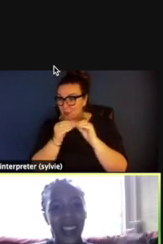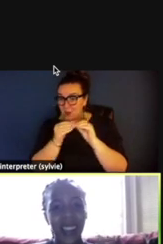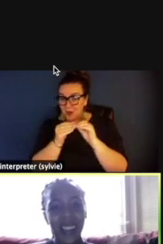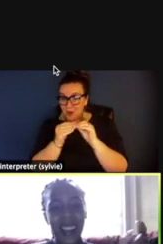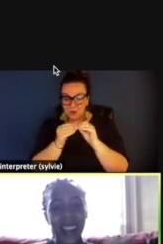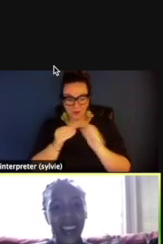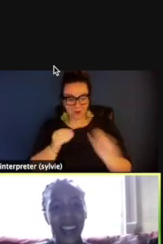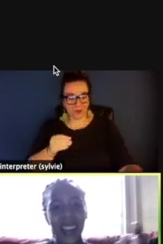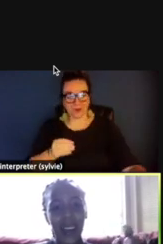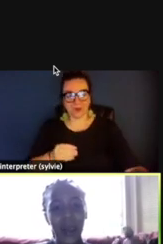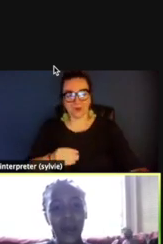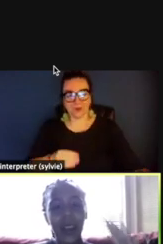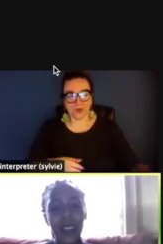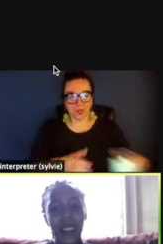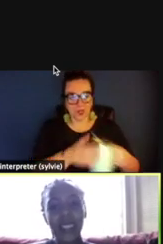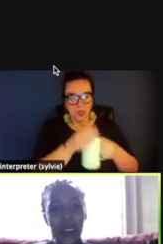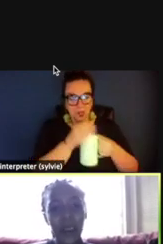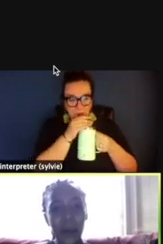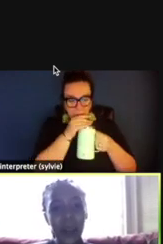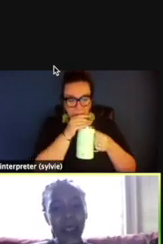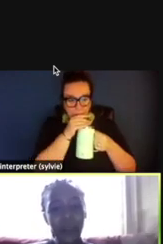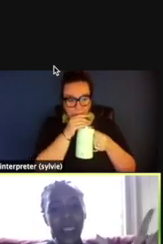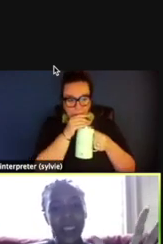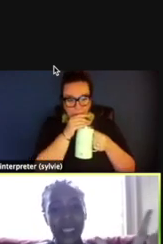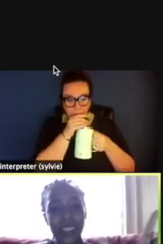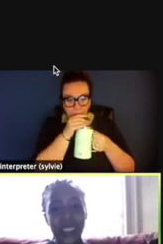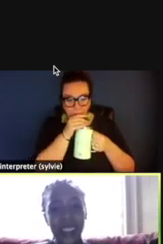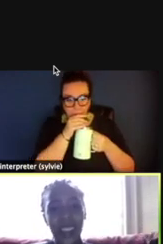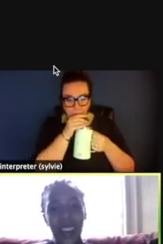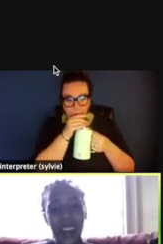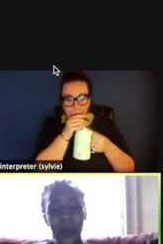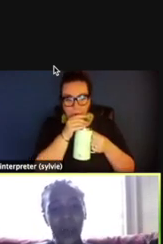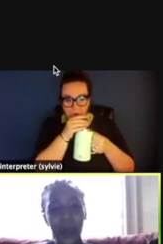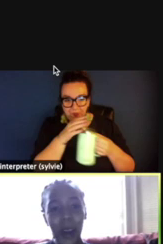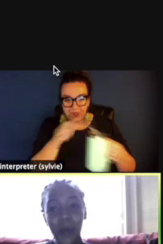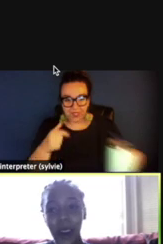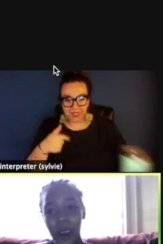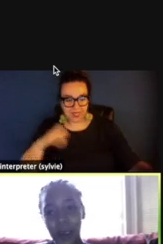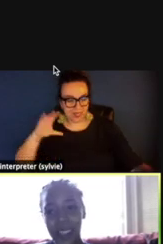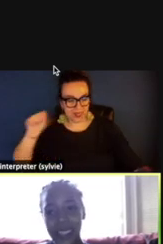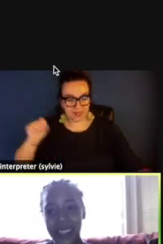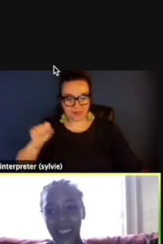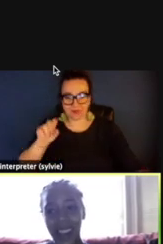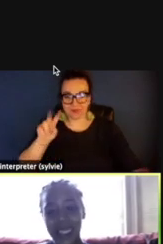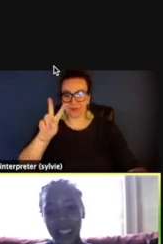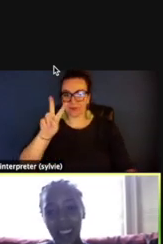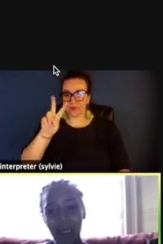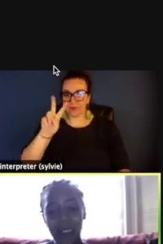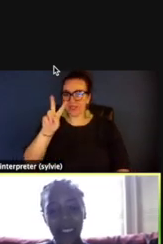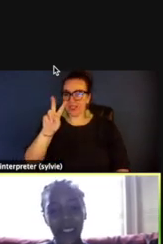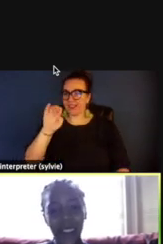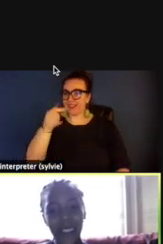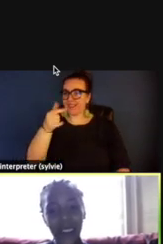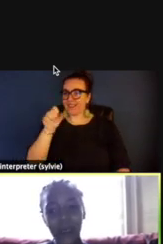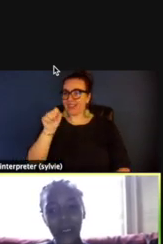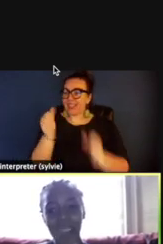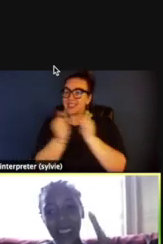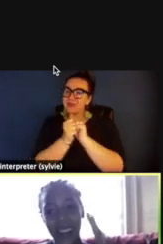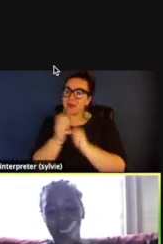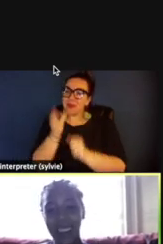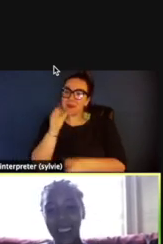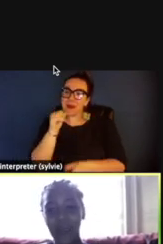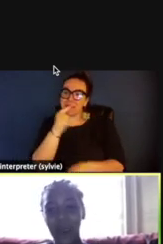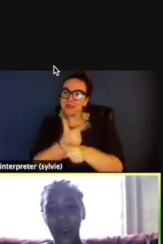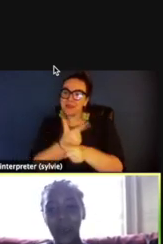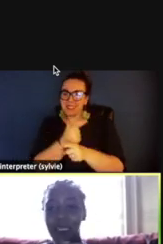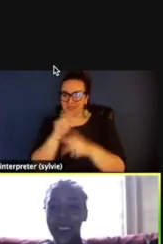Keep okay. Going. Yeah. Oh, that's beautiful. So I went to Vegas with my mom and my sister. Actually, a lot of my friends find that very funny that